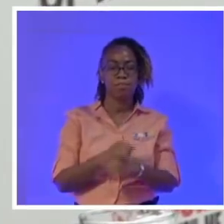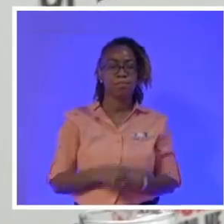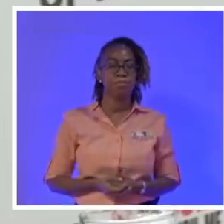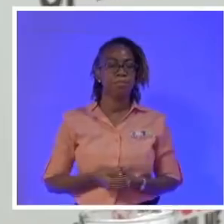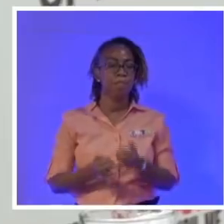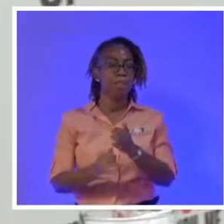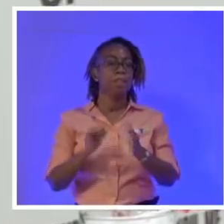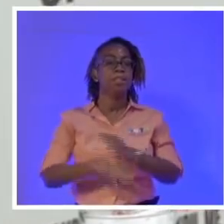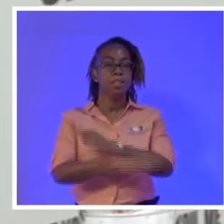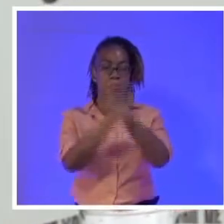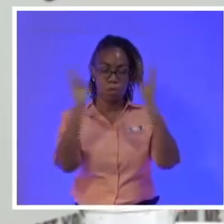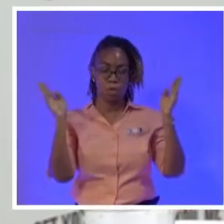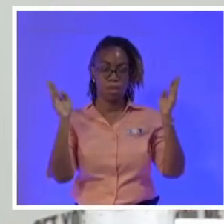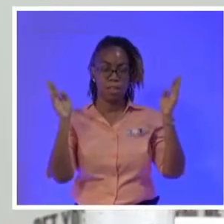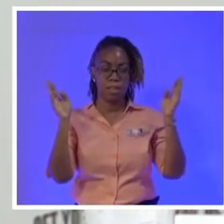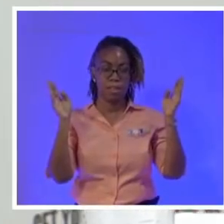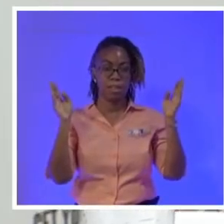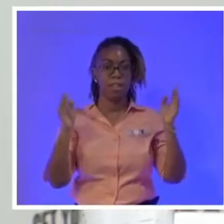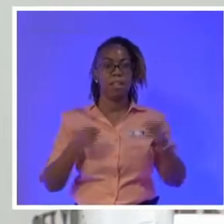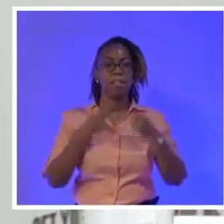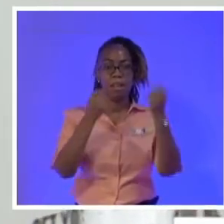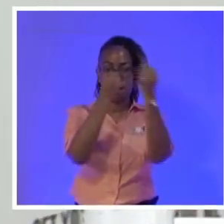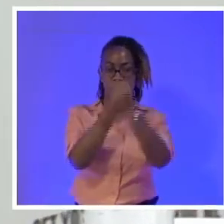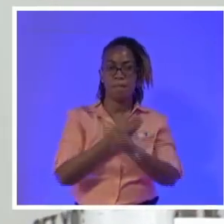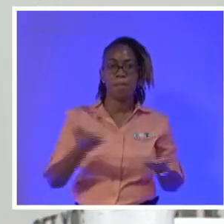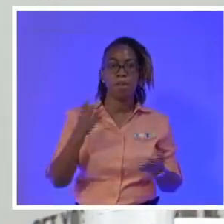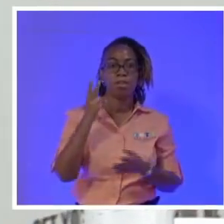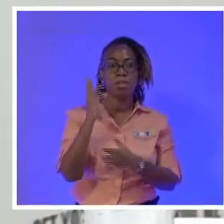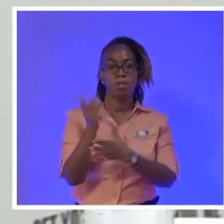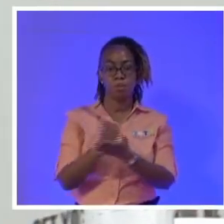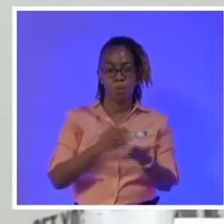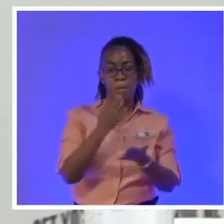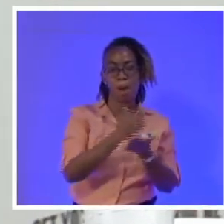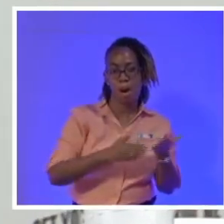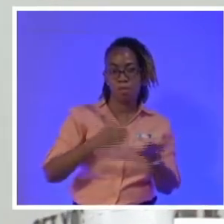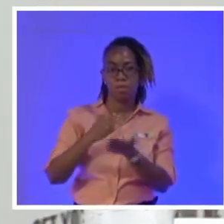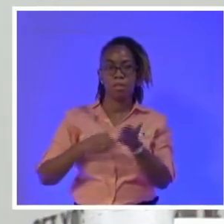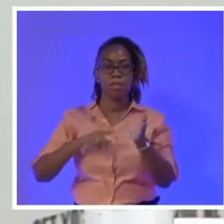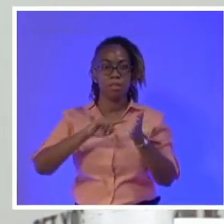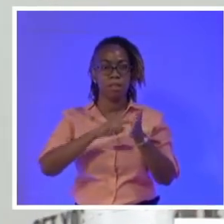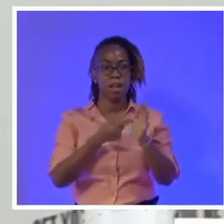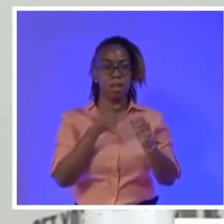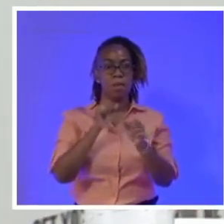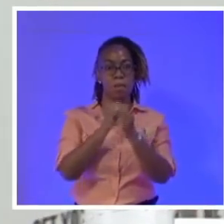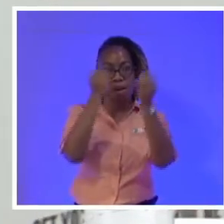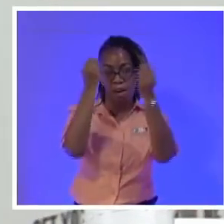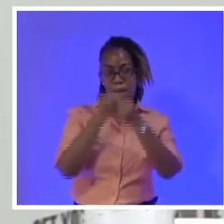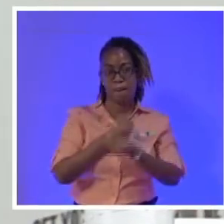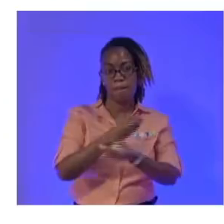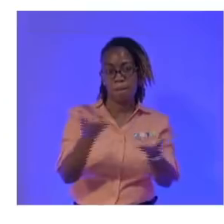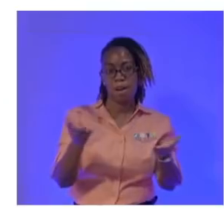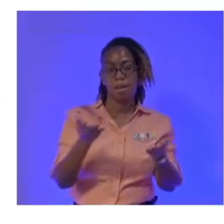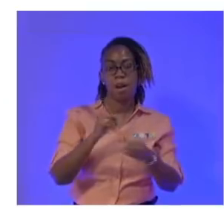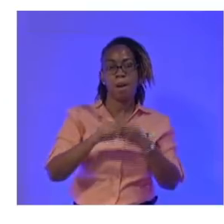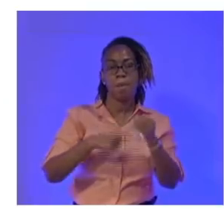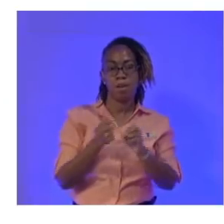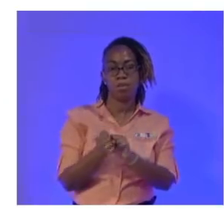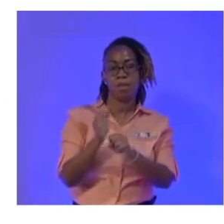to present the update in two parts. I'll start with the information on the COVID-19 dashboard